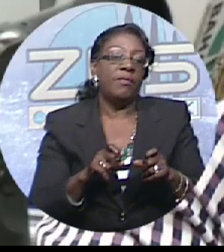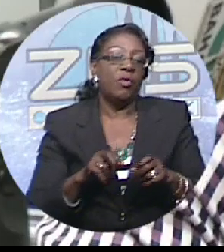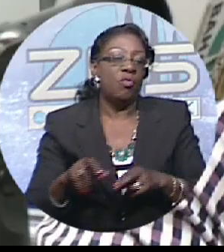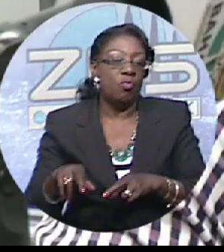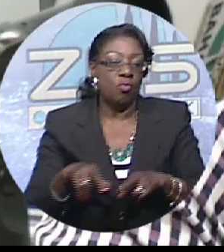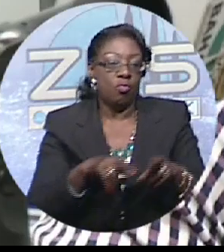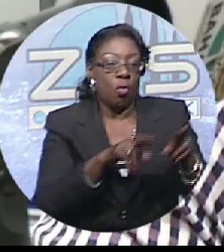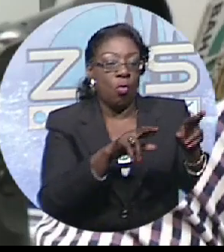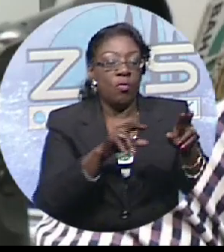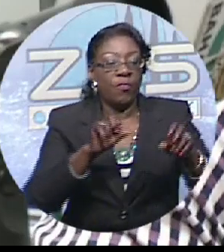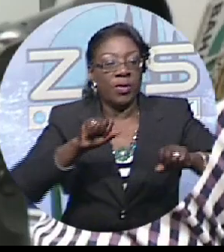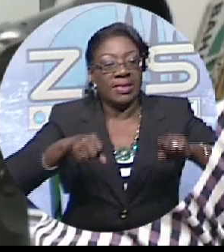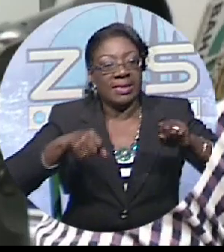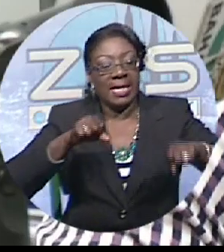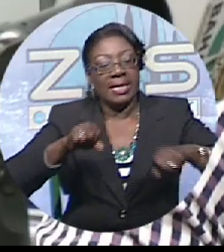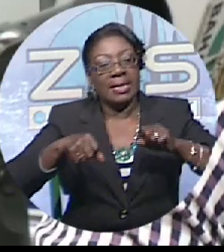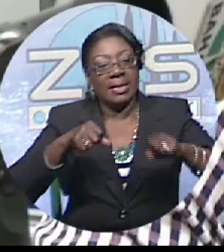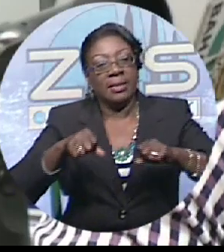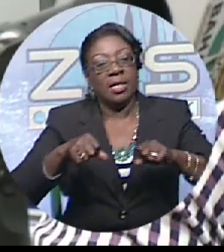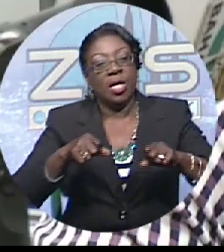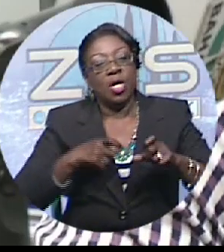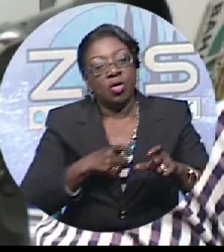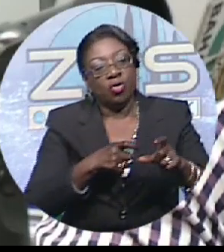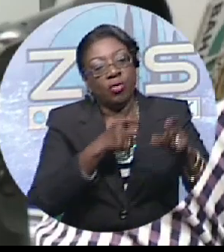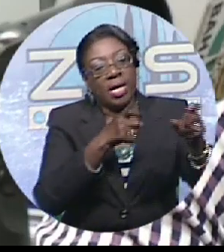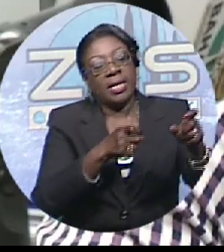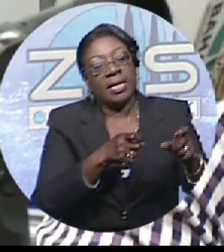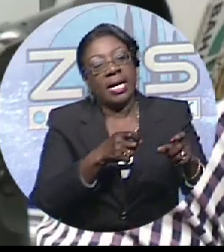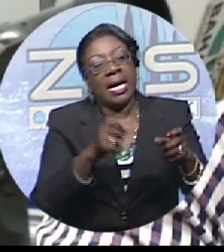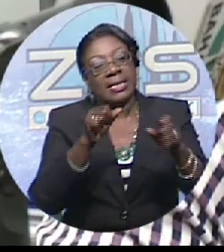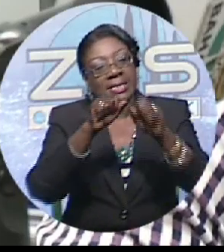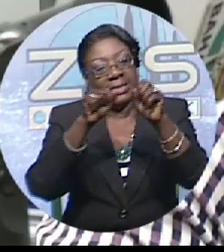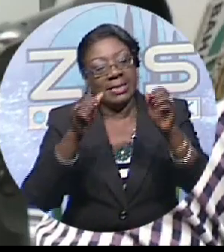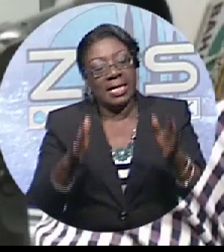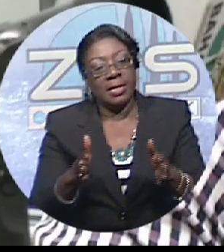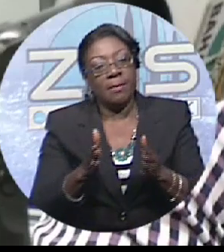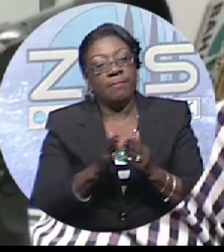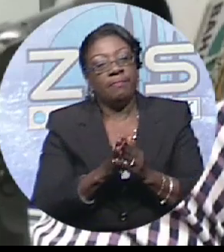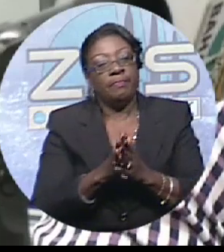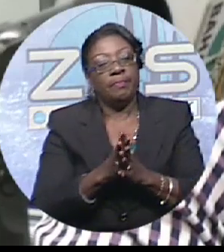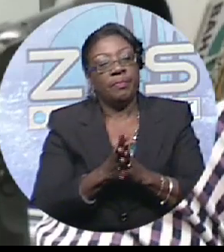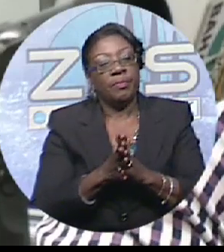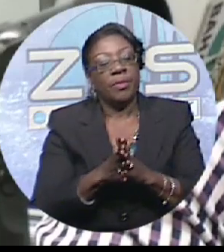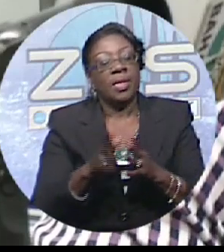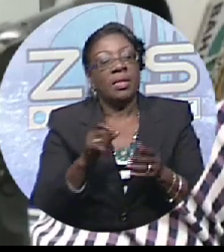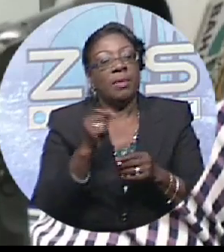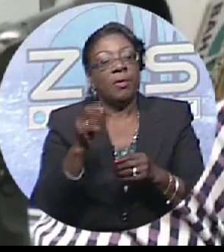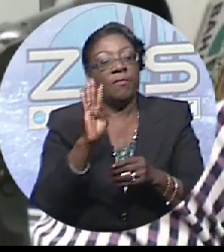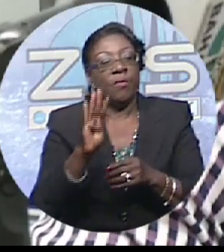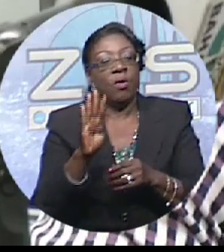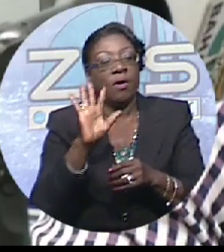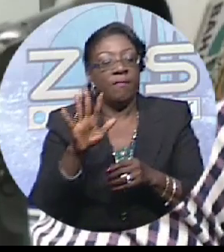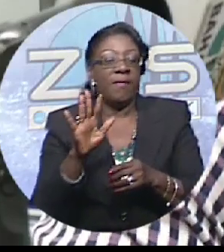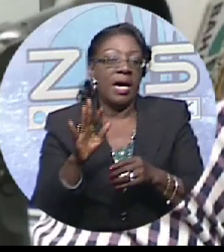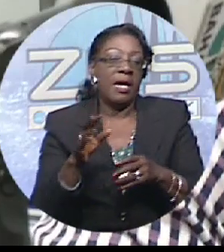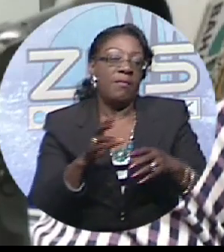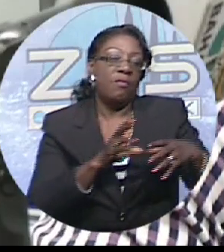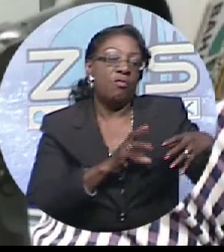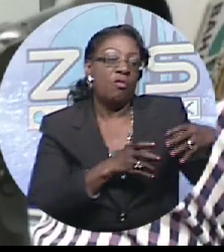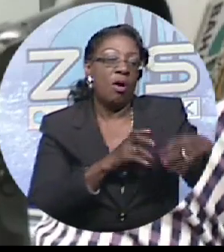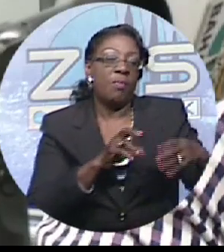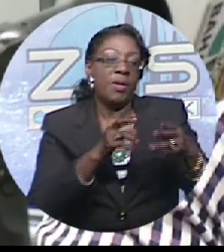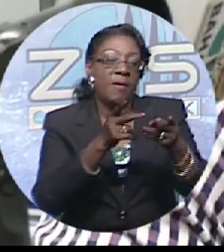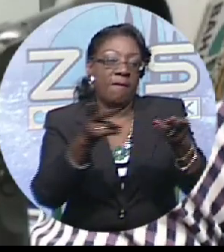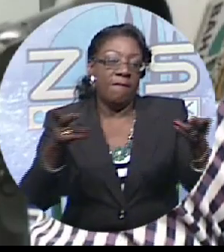Track and field obviously will be held at the Thomas A. Robinson Stadium. The government is building about 4 or 5 rugby field down at the